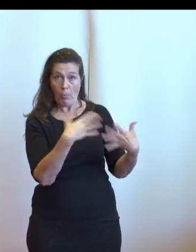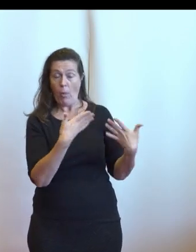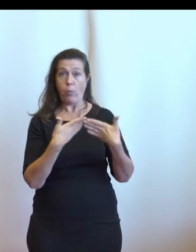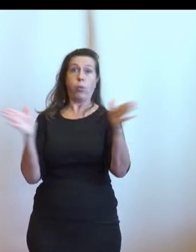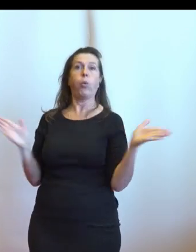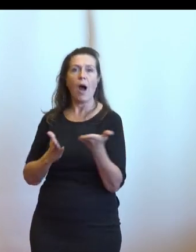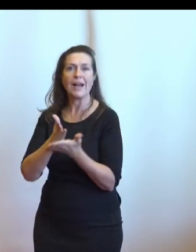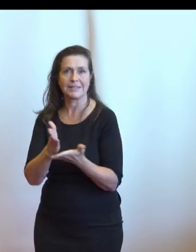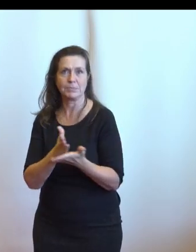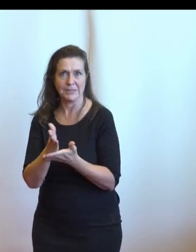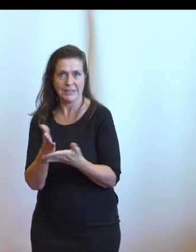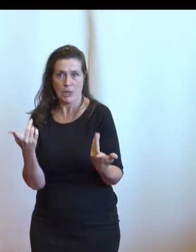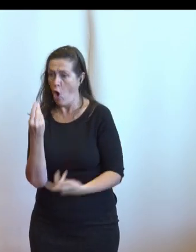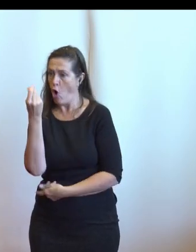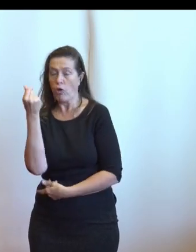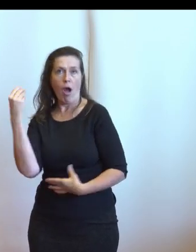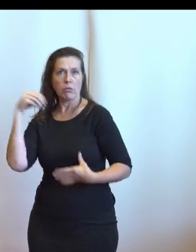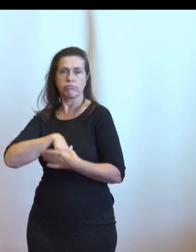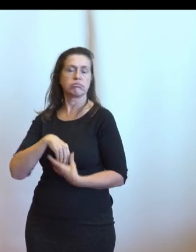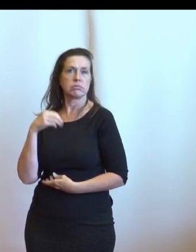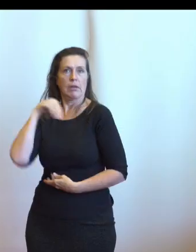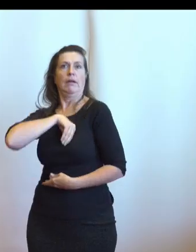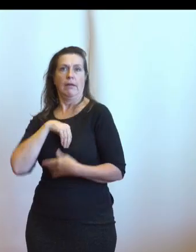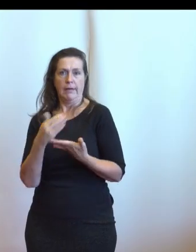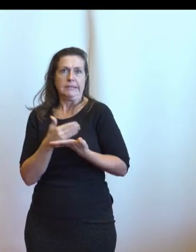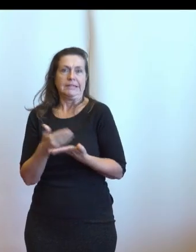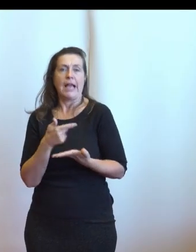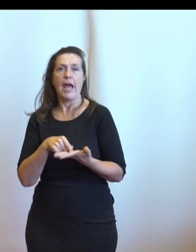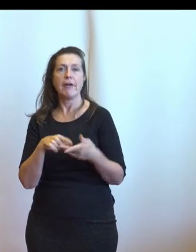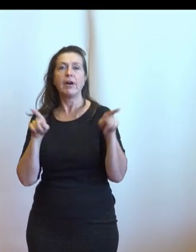Fundamentally, it's also cost saving, right? If we build it in, we don't have to maintain a separate route.